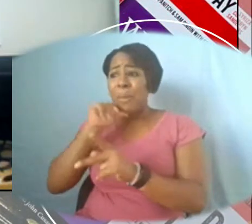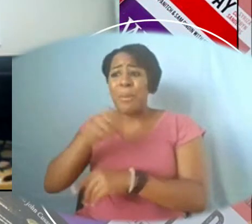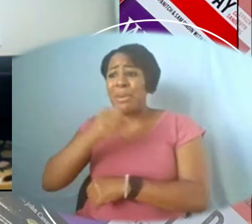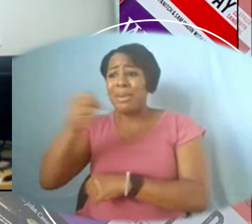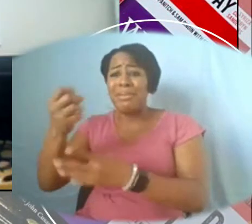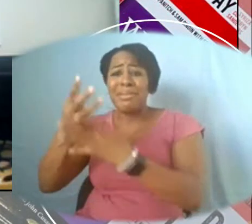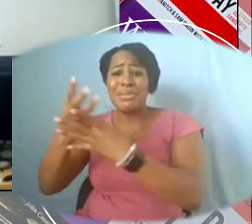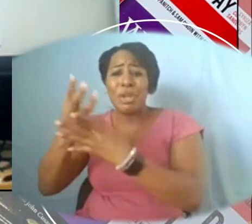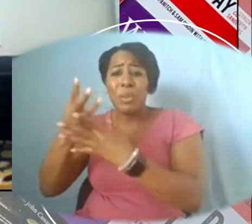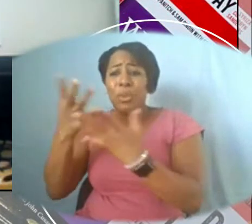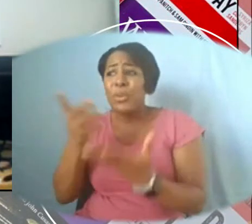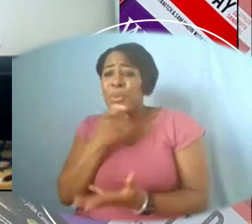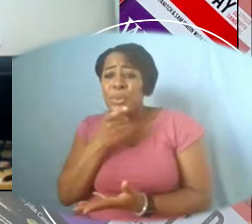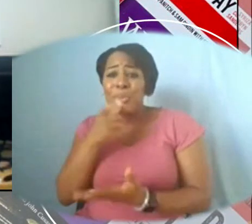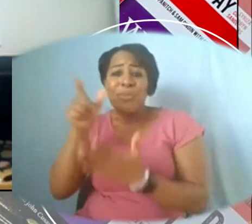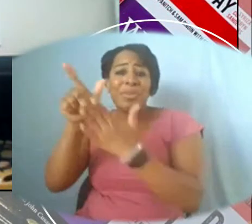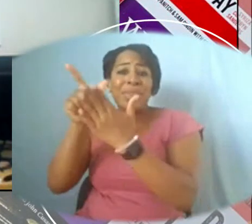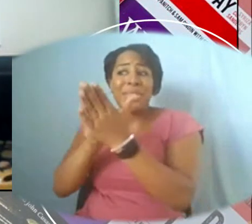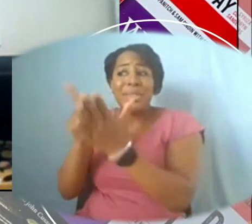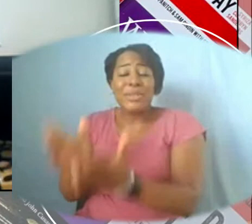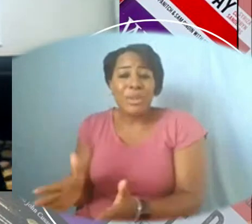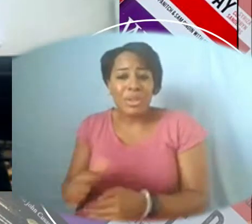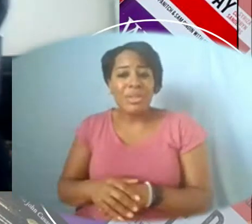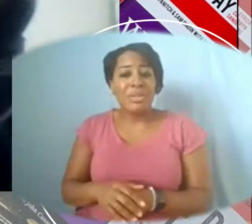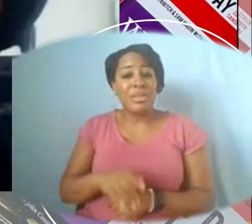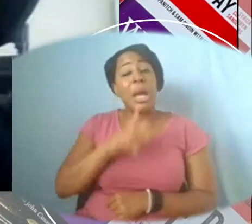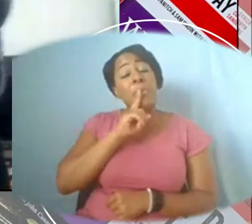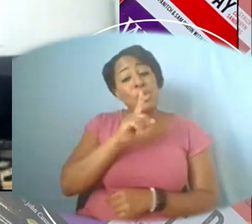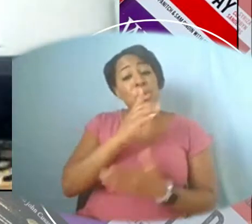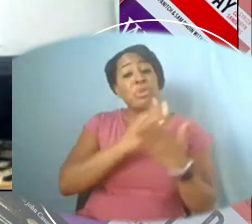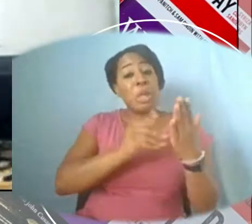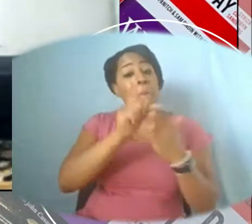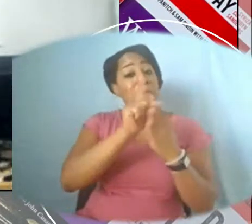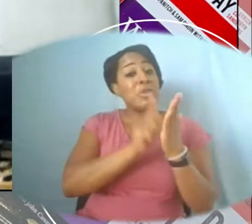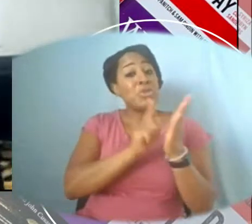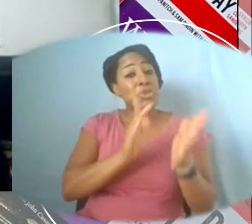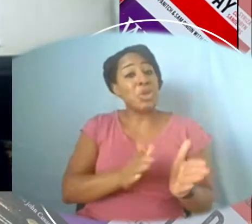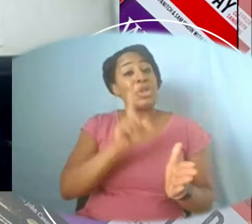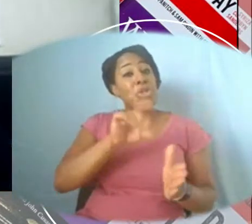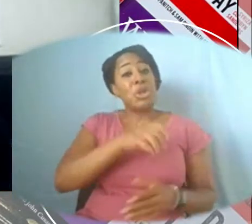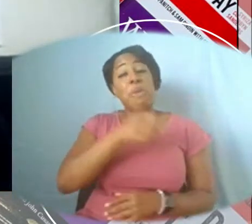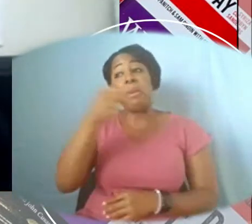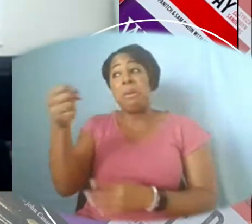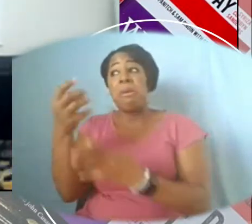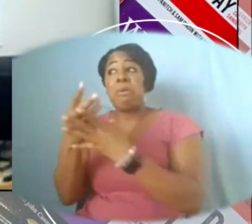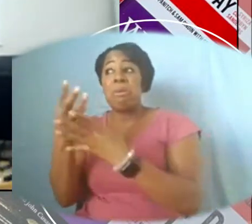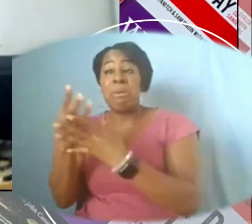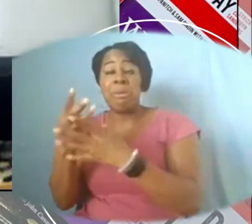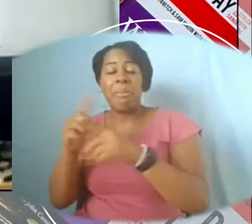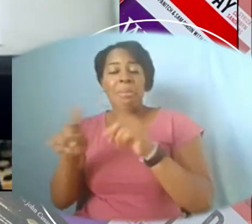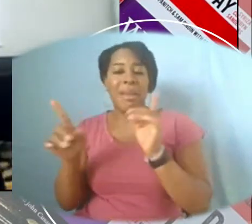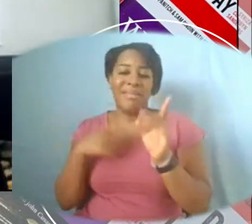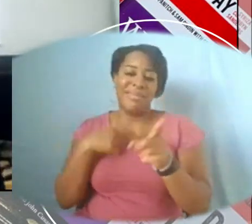some attorneys out there that should have been incarcerated and can come out, but that's just a joke.